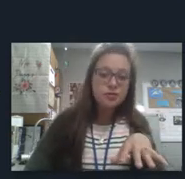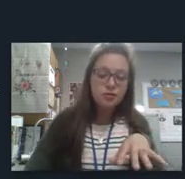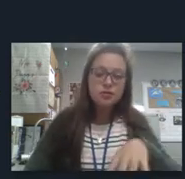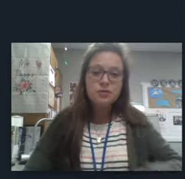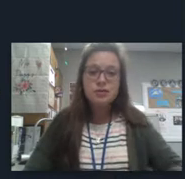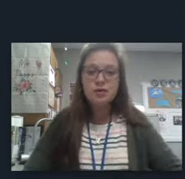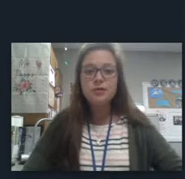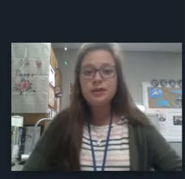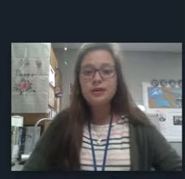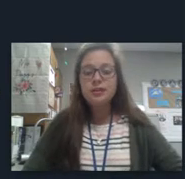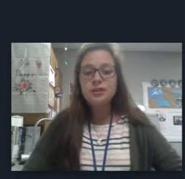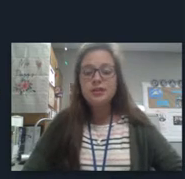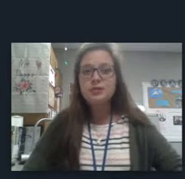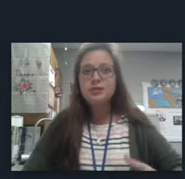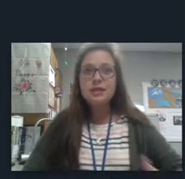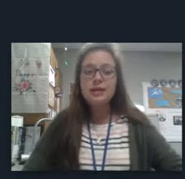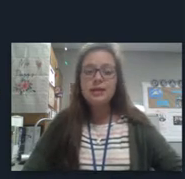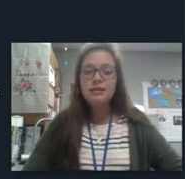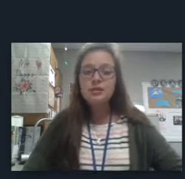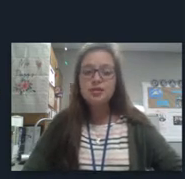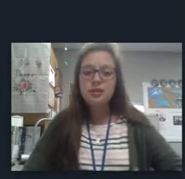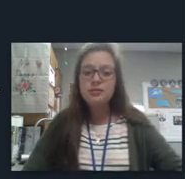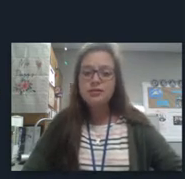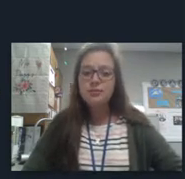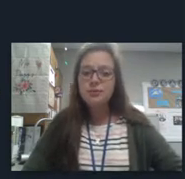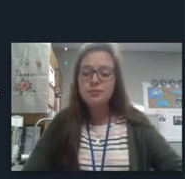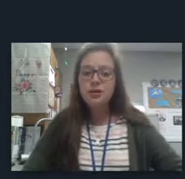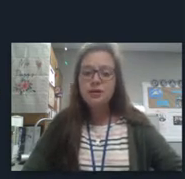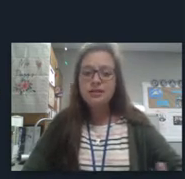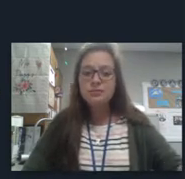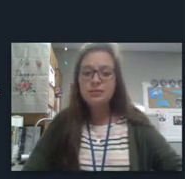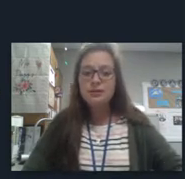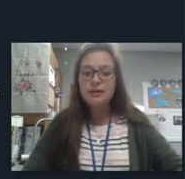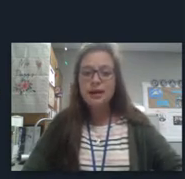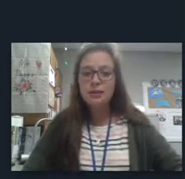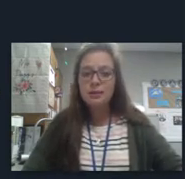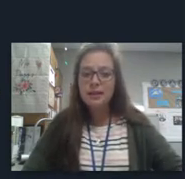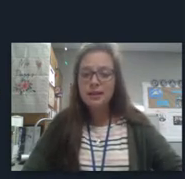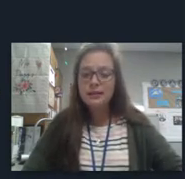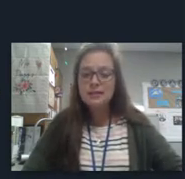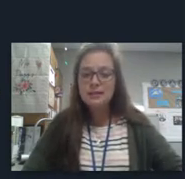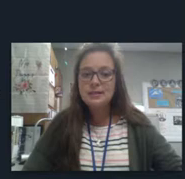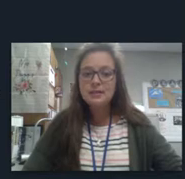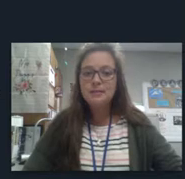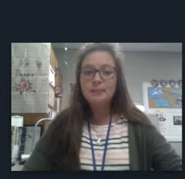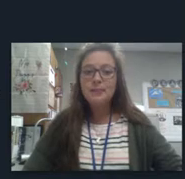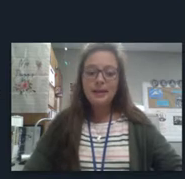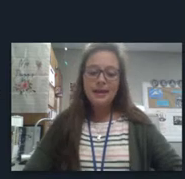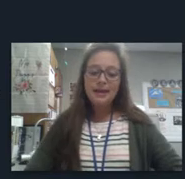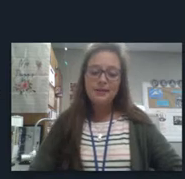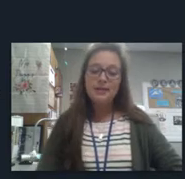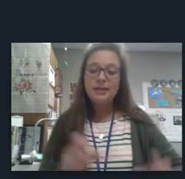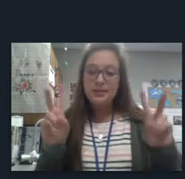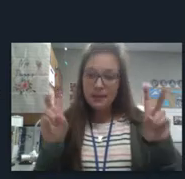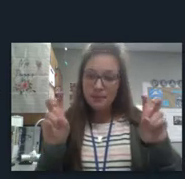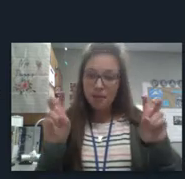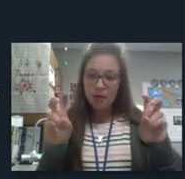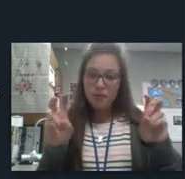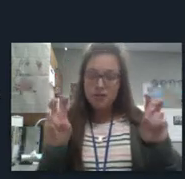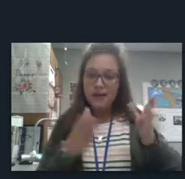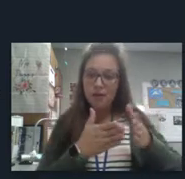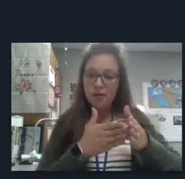a result. So just as you would say in English, the if or suppose part needs to be at the beginning of the sentence, and then the